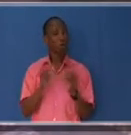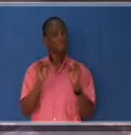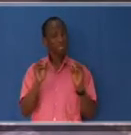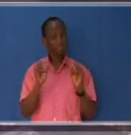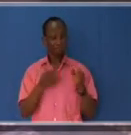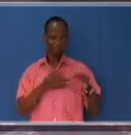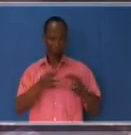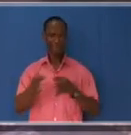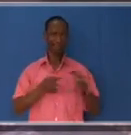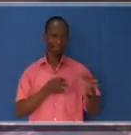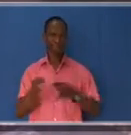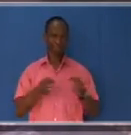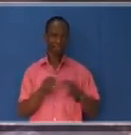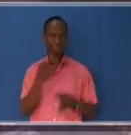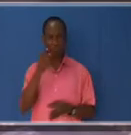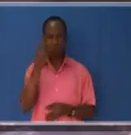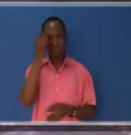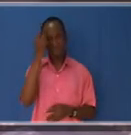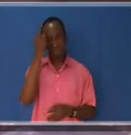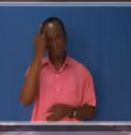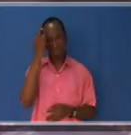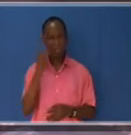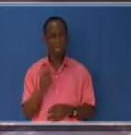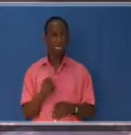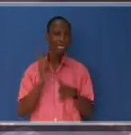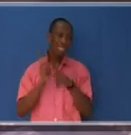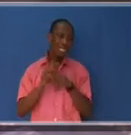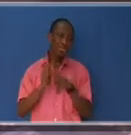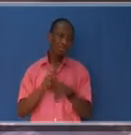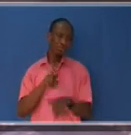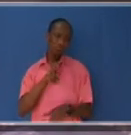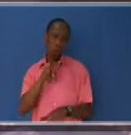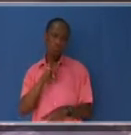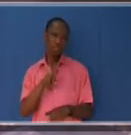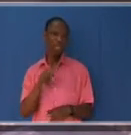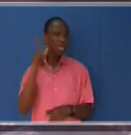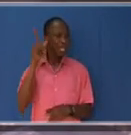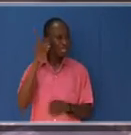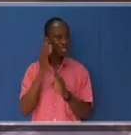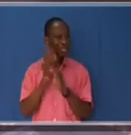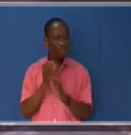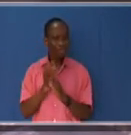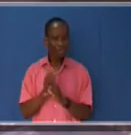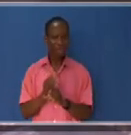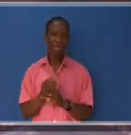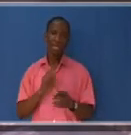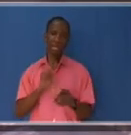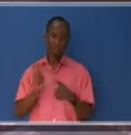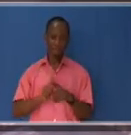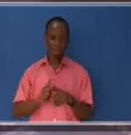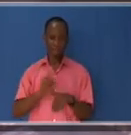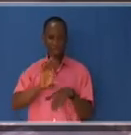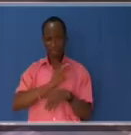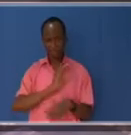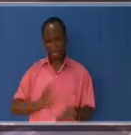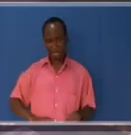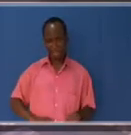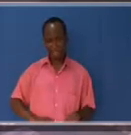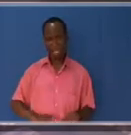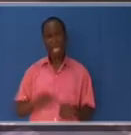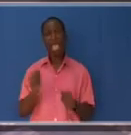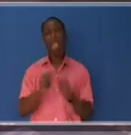no ni egusu a ye ka emunsem bebre ti ye sansem yi na dwene ho ye na tutu ho anamo Church